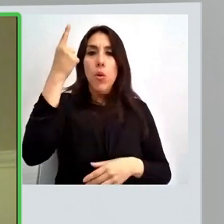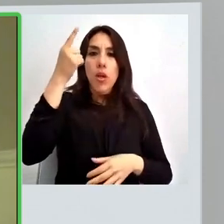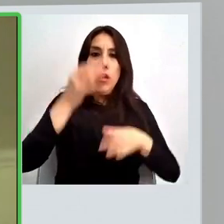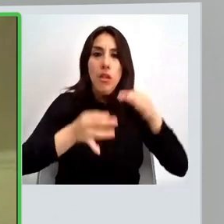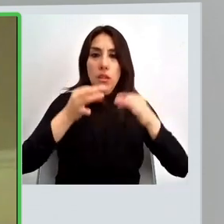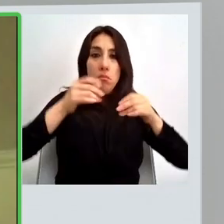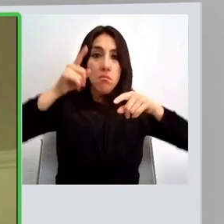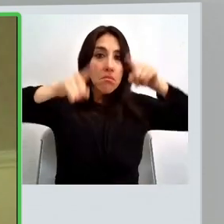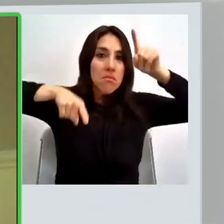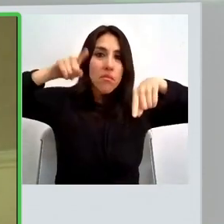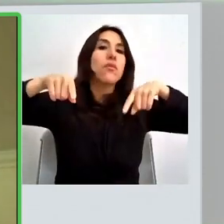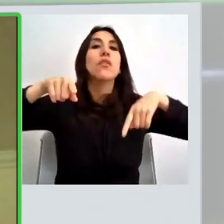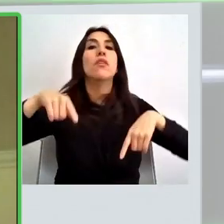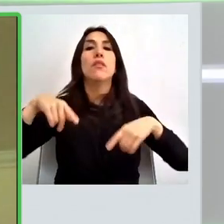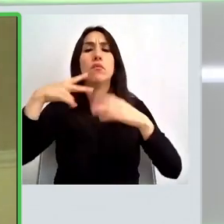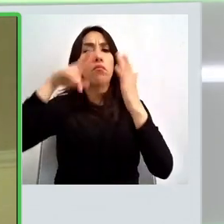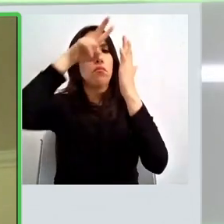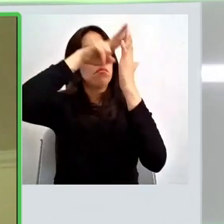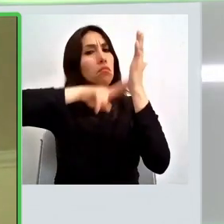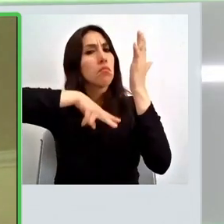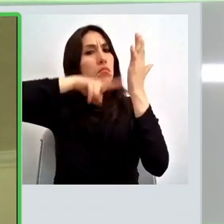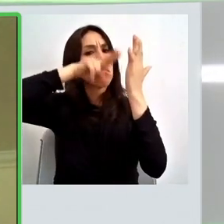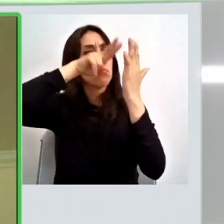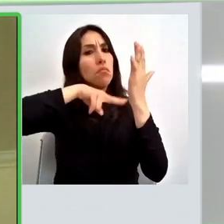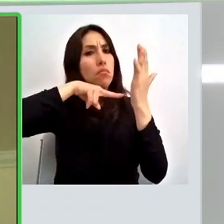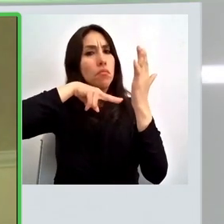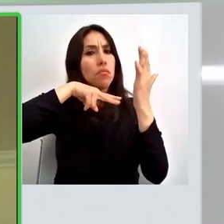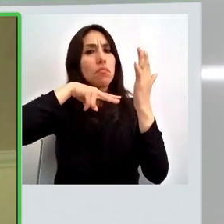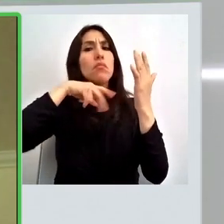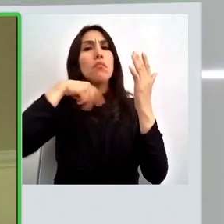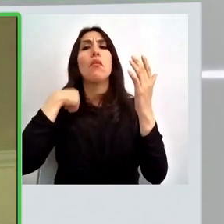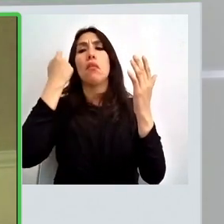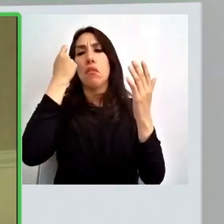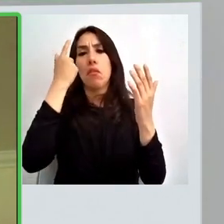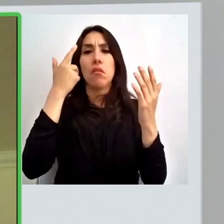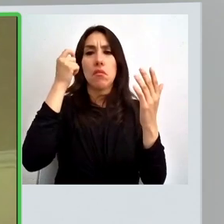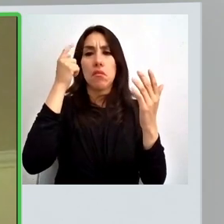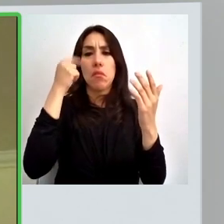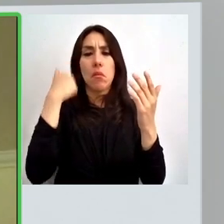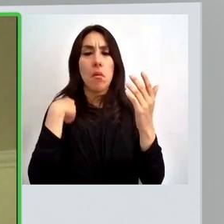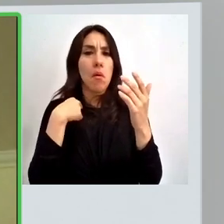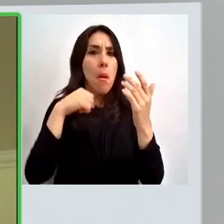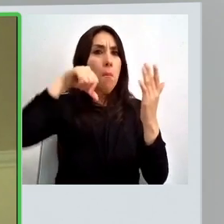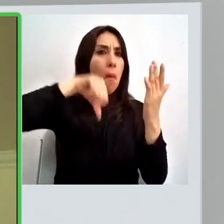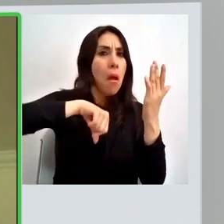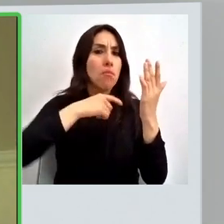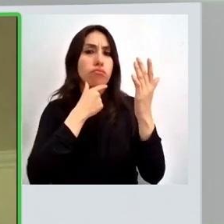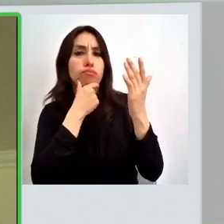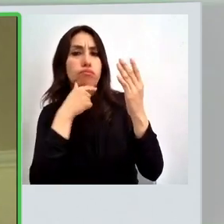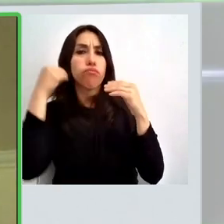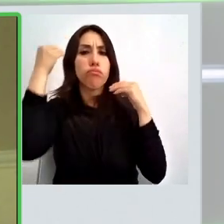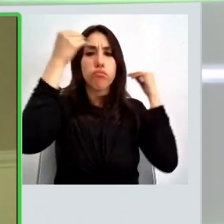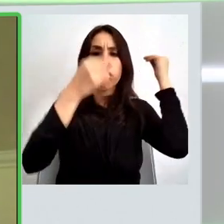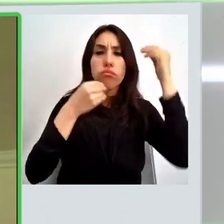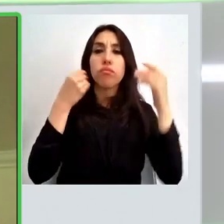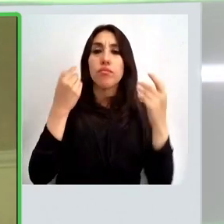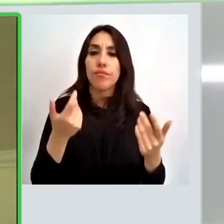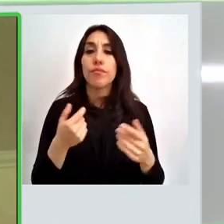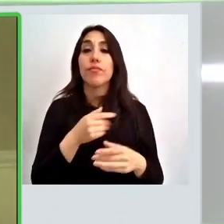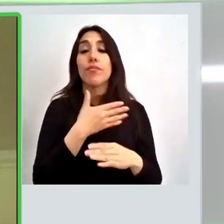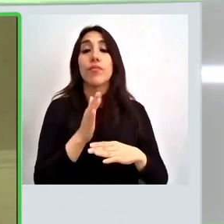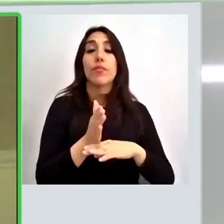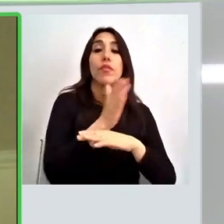judges straightened out on this. We passed the Americans with Disabilities Act in 1990, and